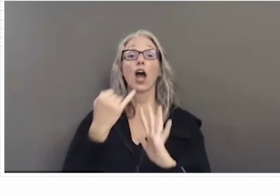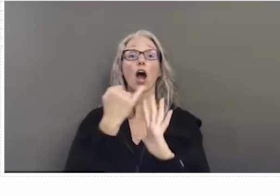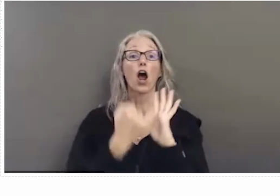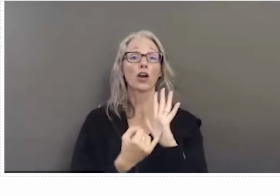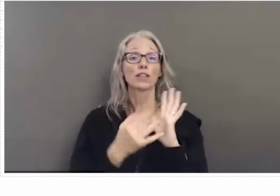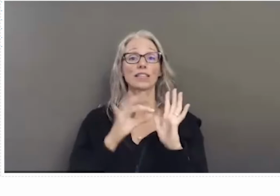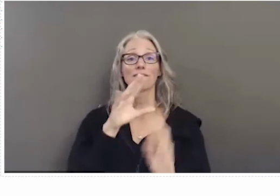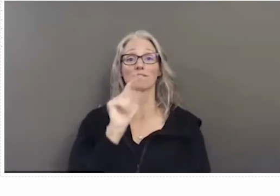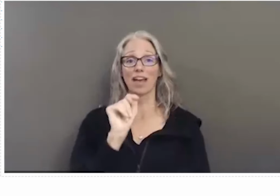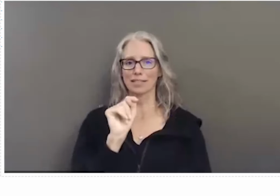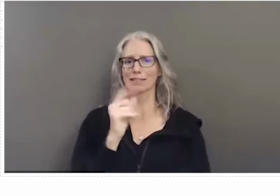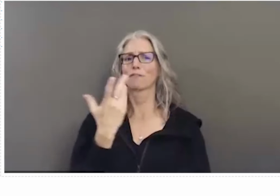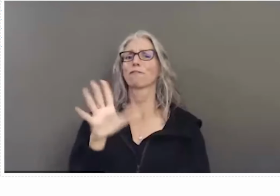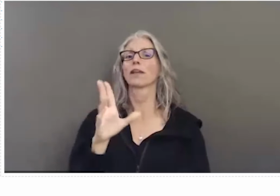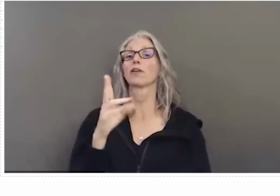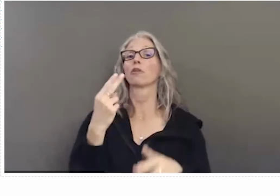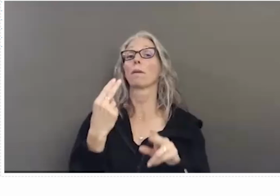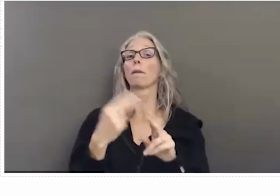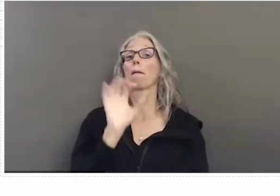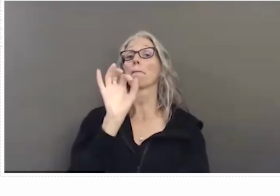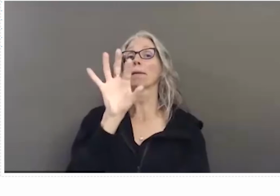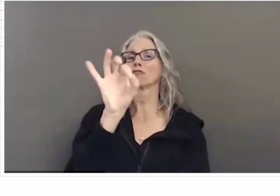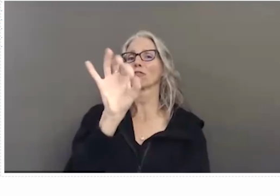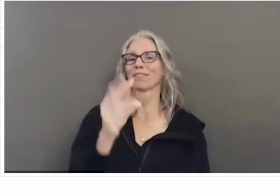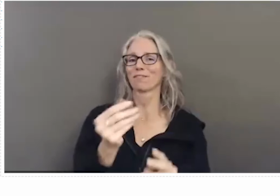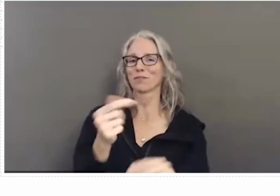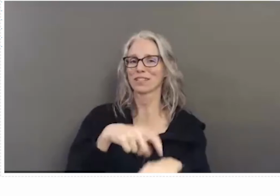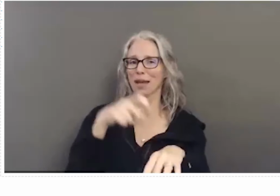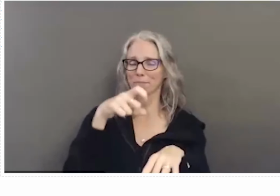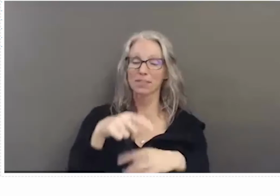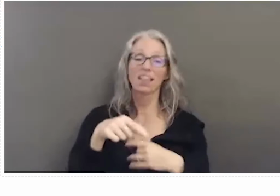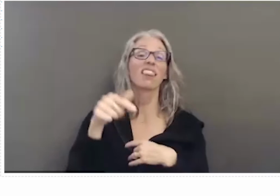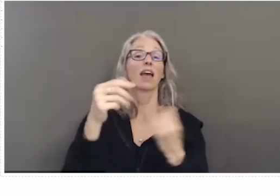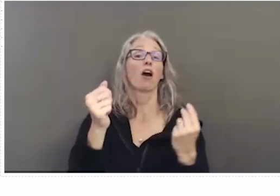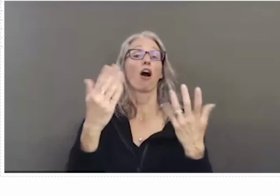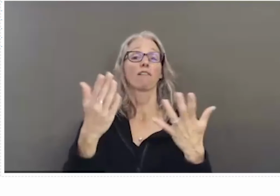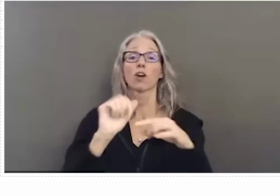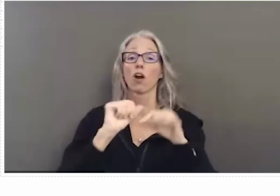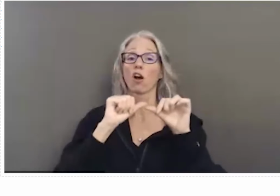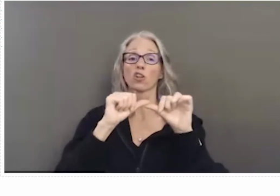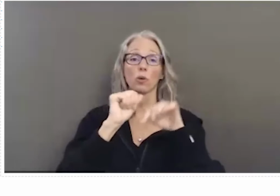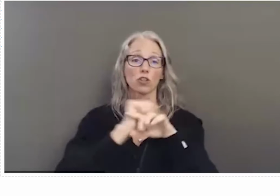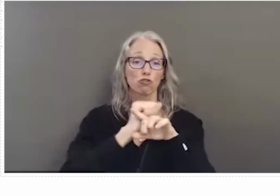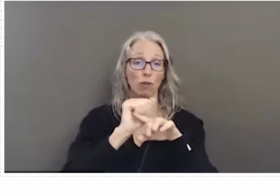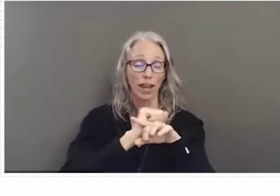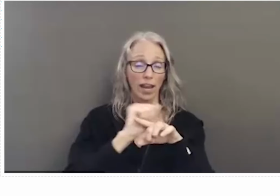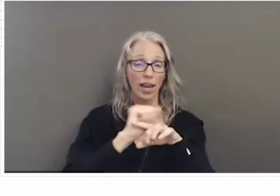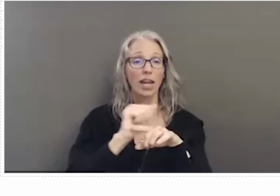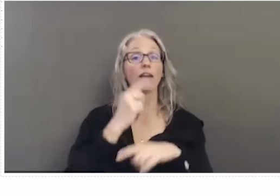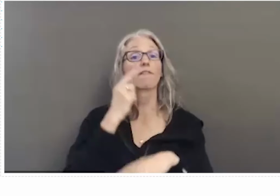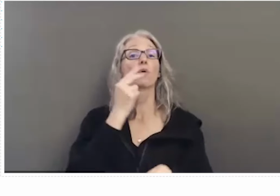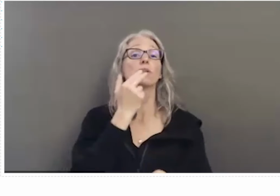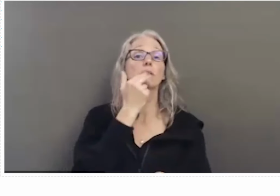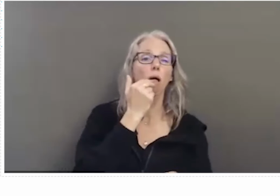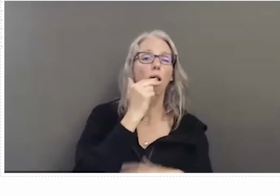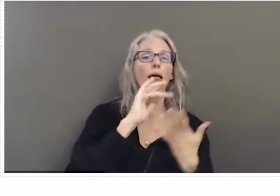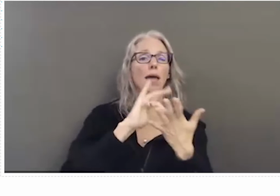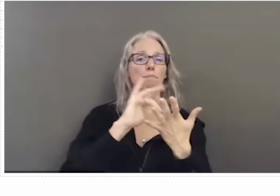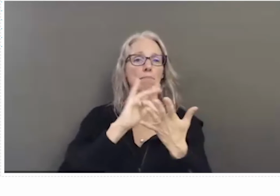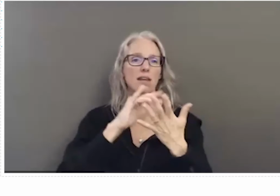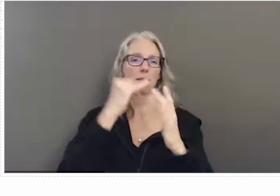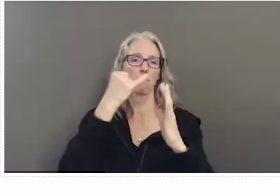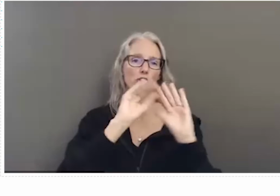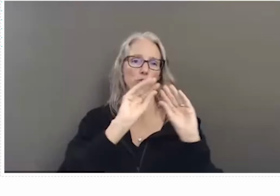want to reiterate the Arts Fest program offers ongoing training and mentorship for small and medium-sized arts organizations. For example,